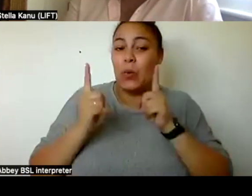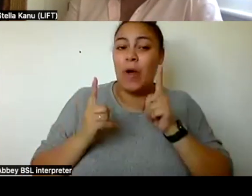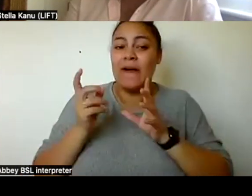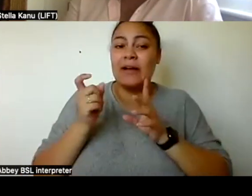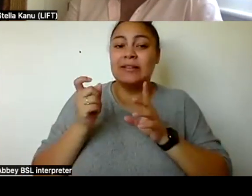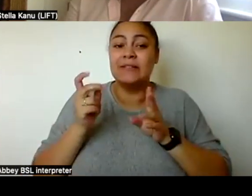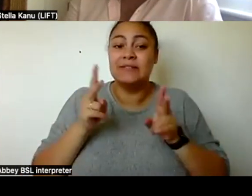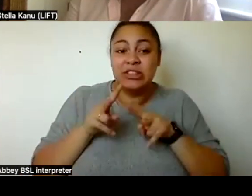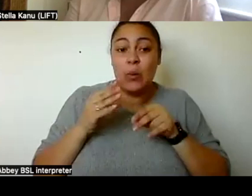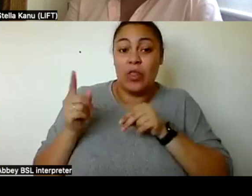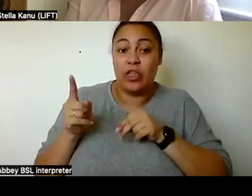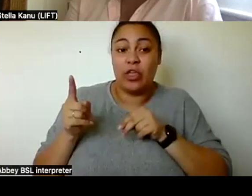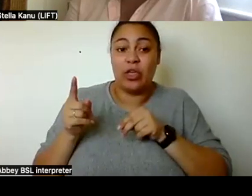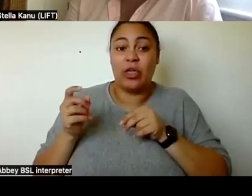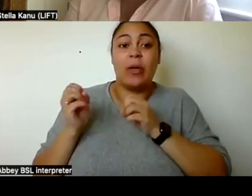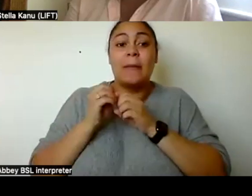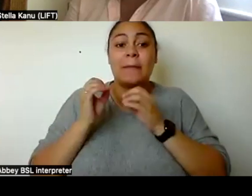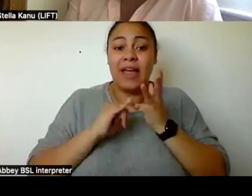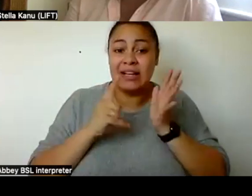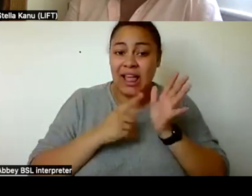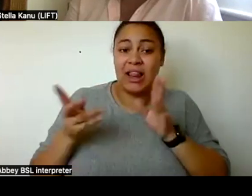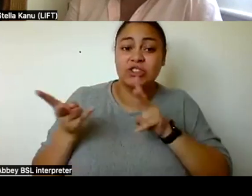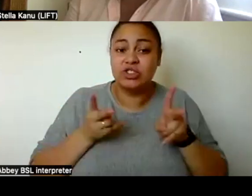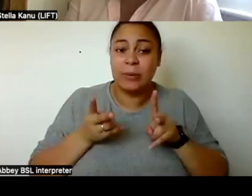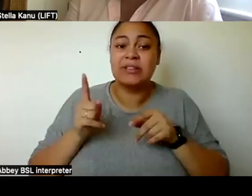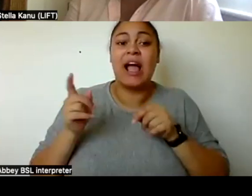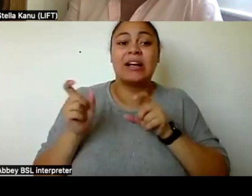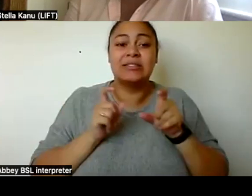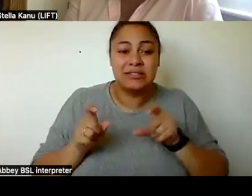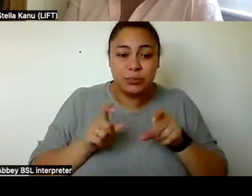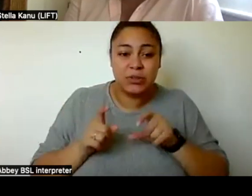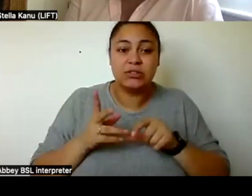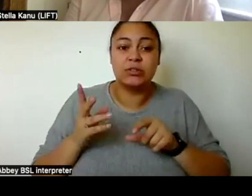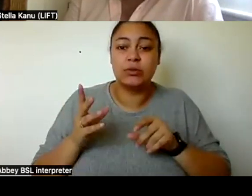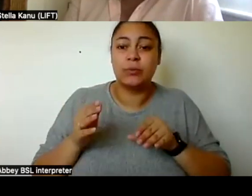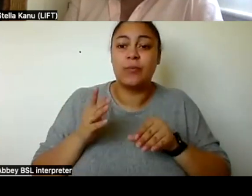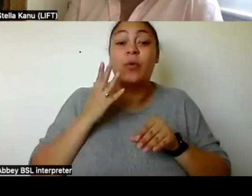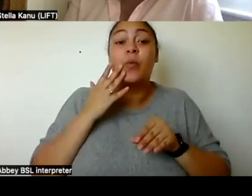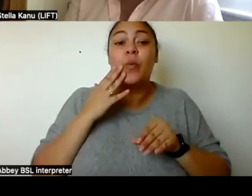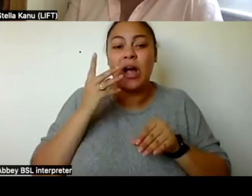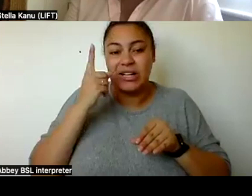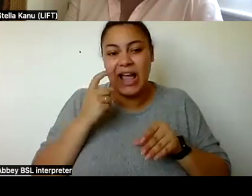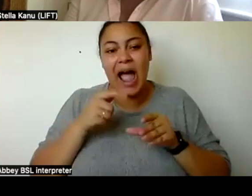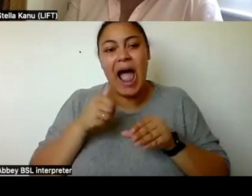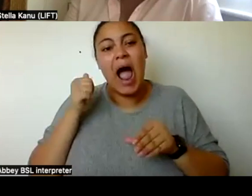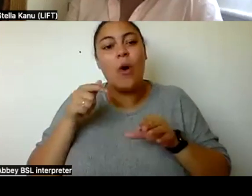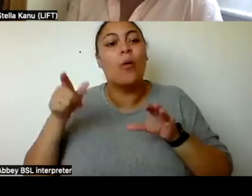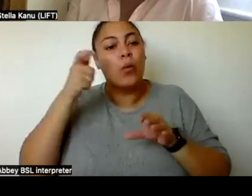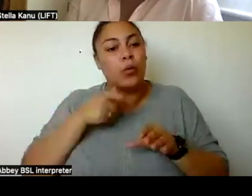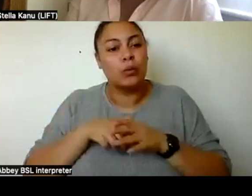BSL interpret and transcribe and put on the website alongside this resource once Ava's out of